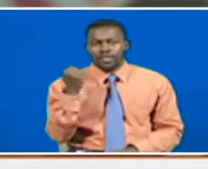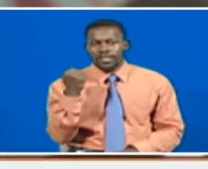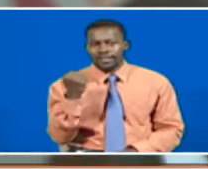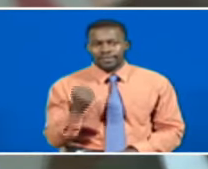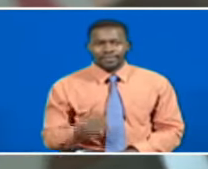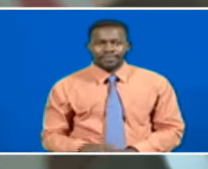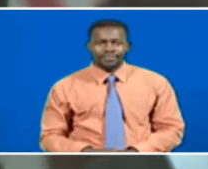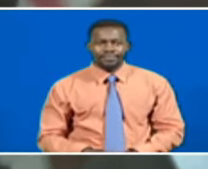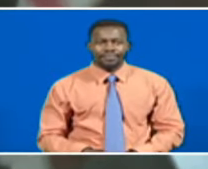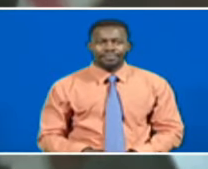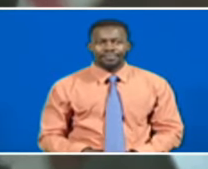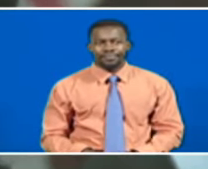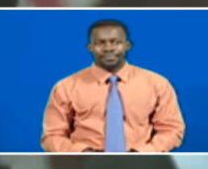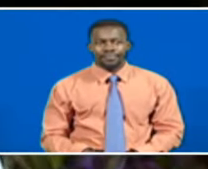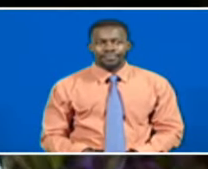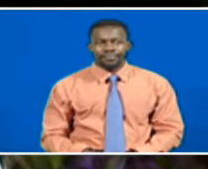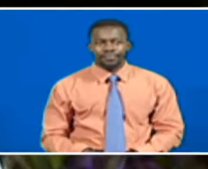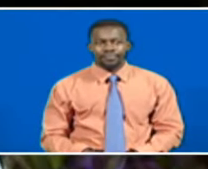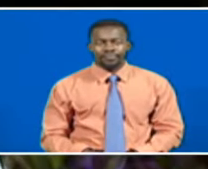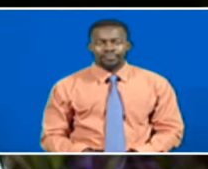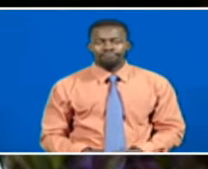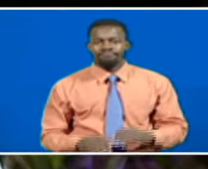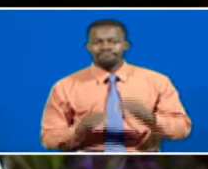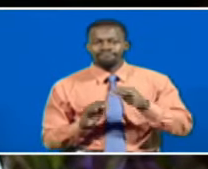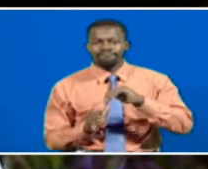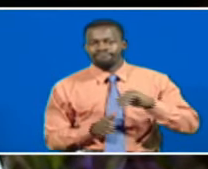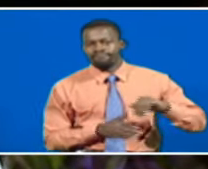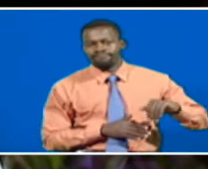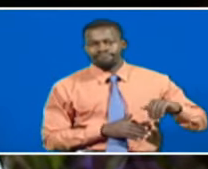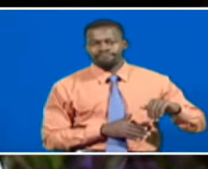News. And now to a heartbreaking story.